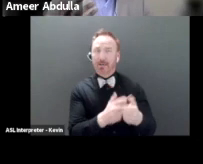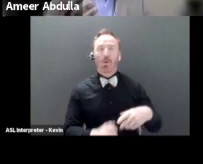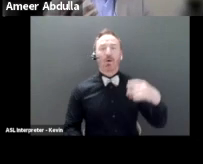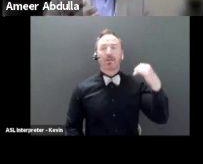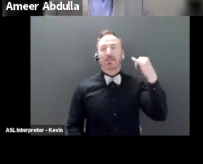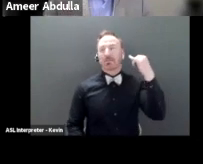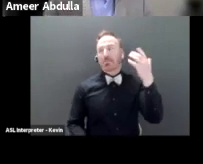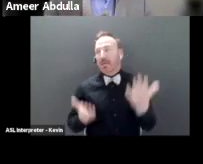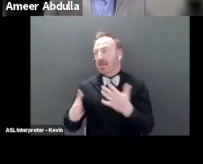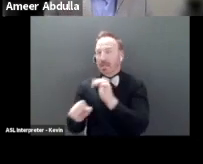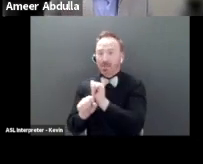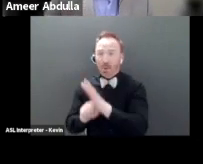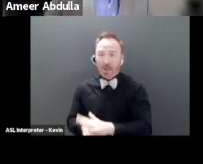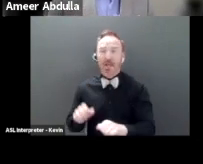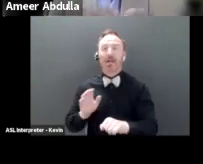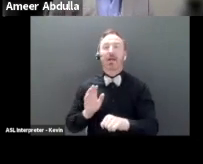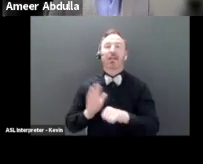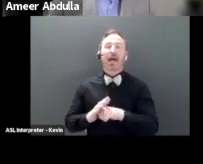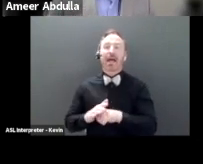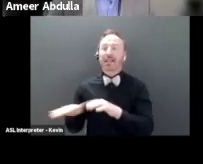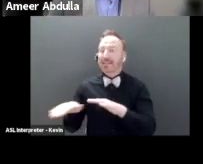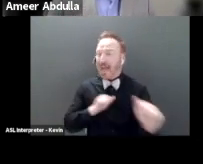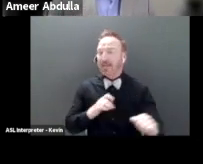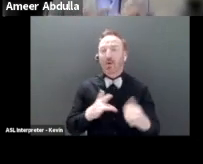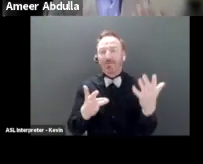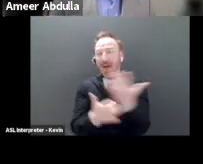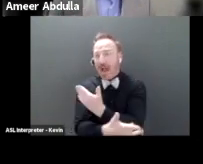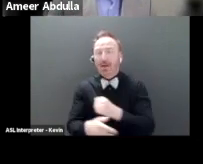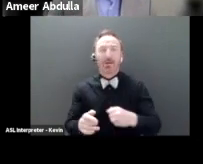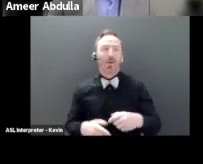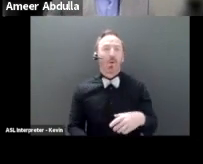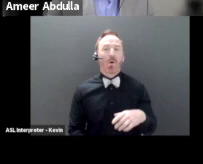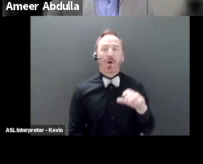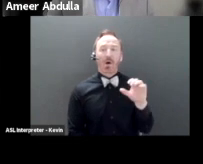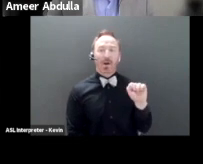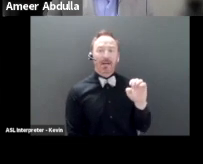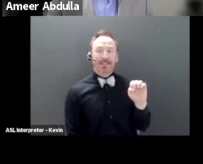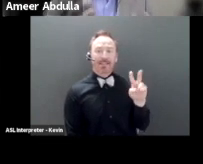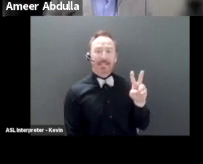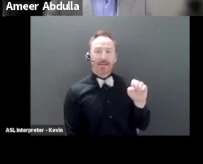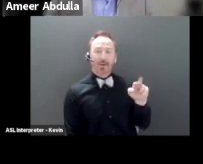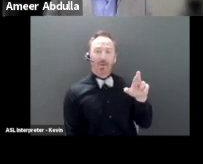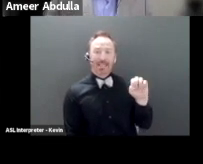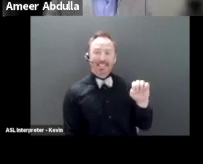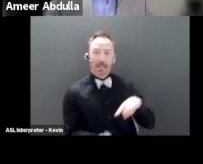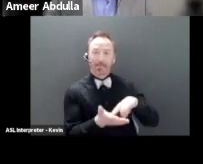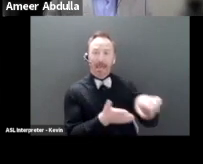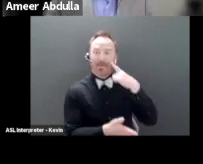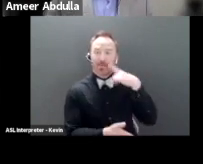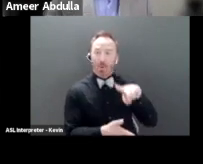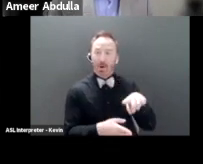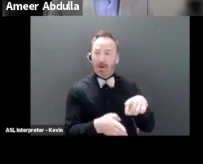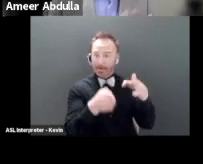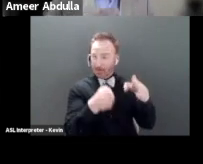been terminated or left, or if there's severance for an employee that you're terminating. those are contractual payments that you have